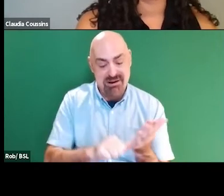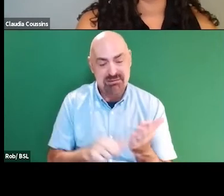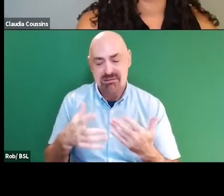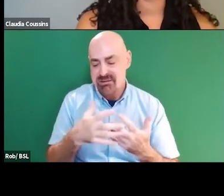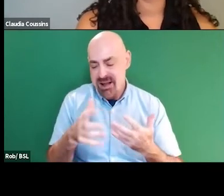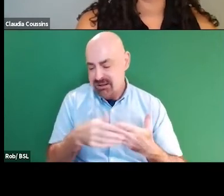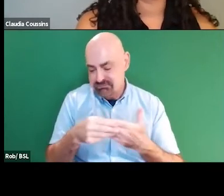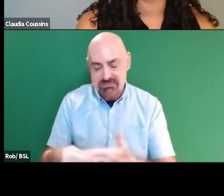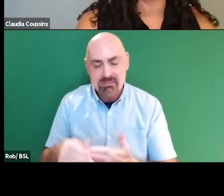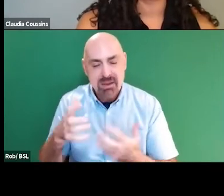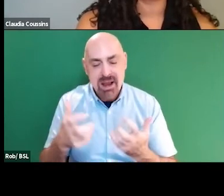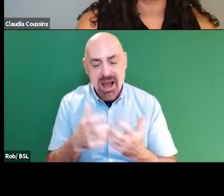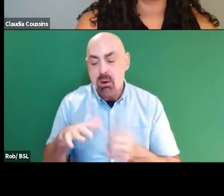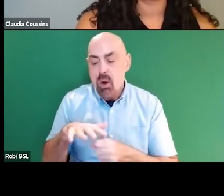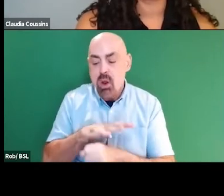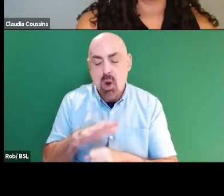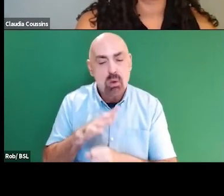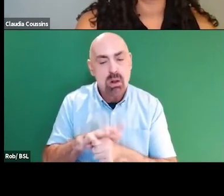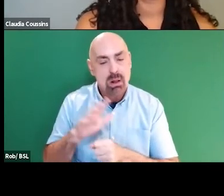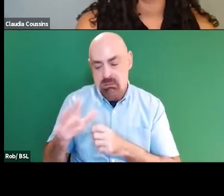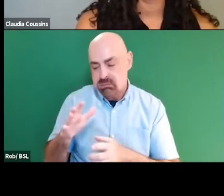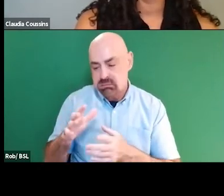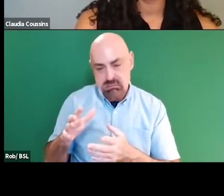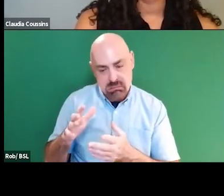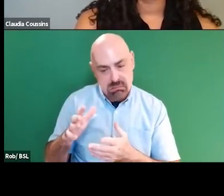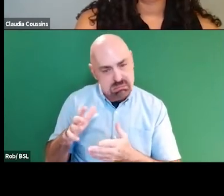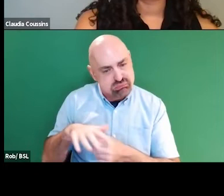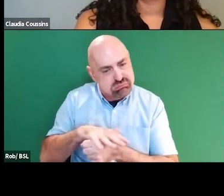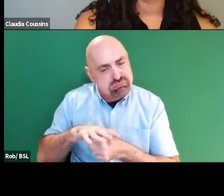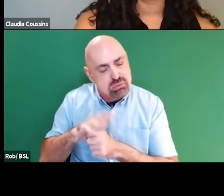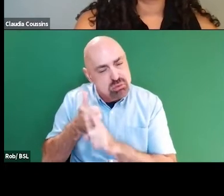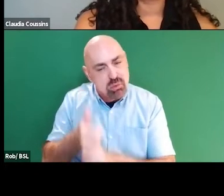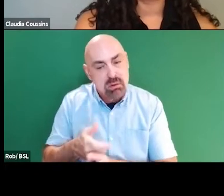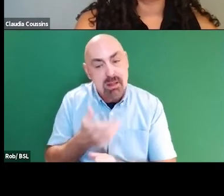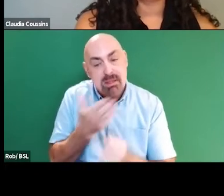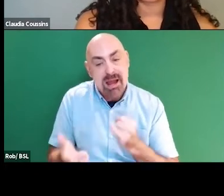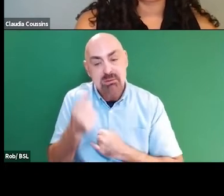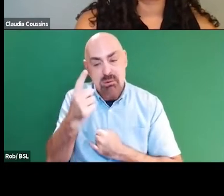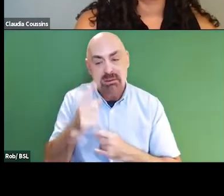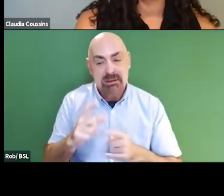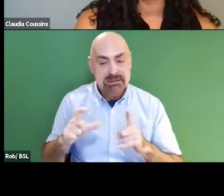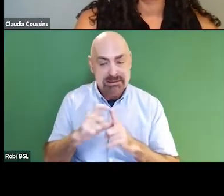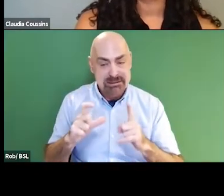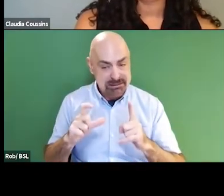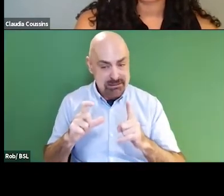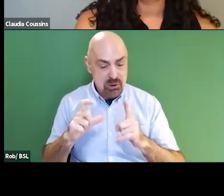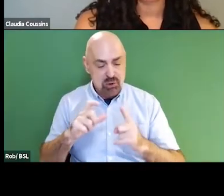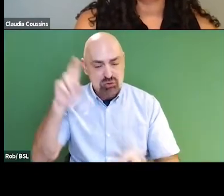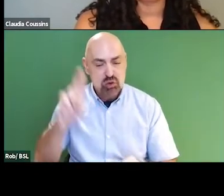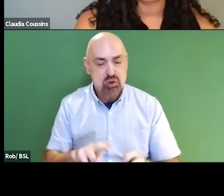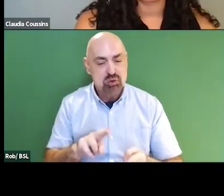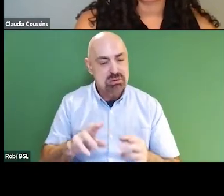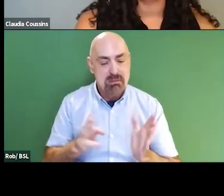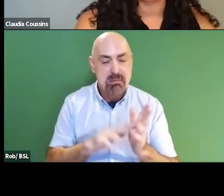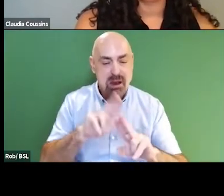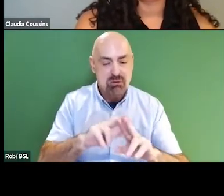strategic partnerships responsible for their early help systems. And finally, reducing parental conflict, which is one of our